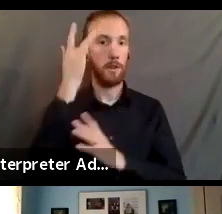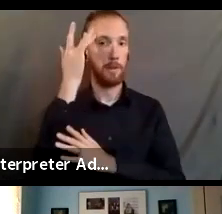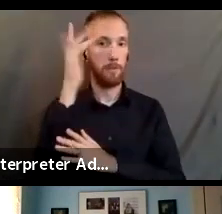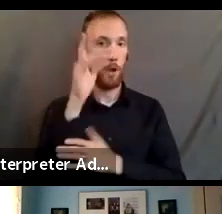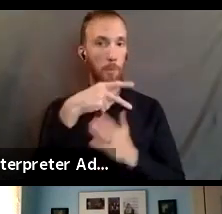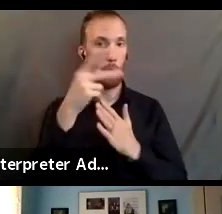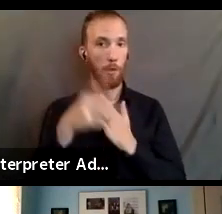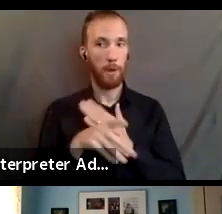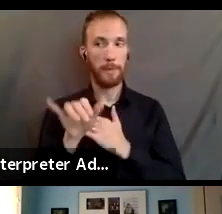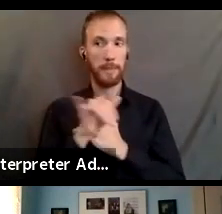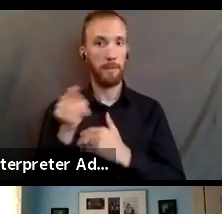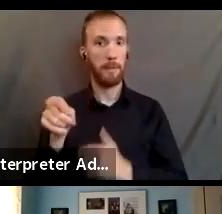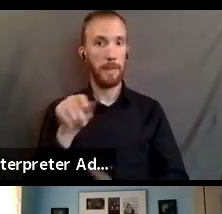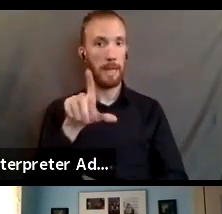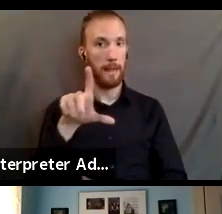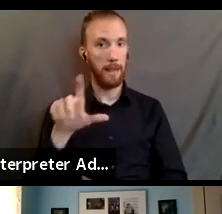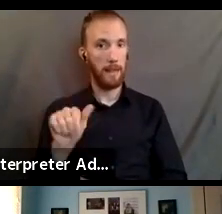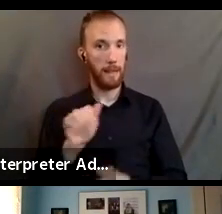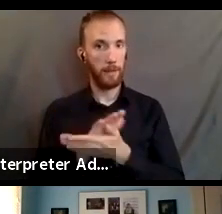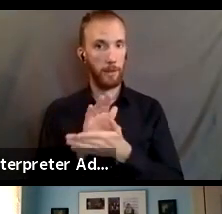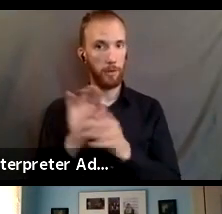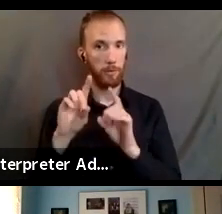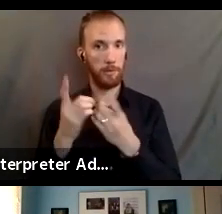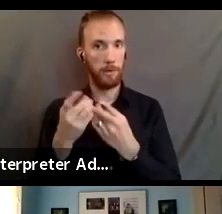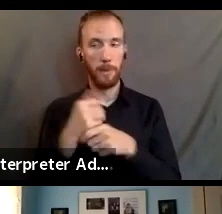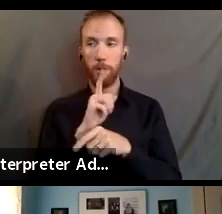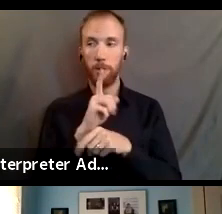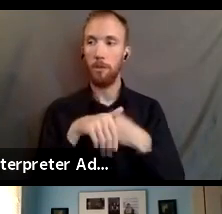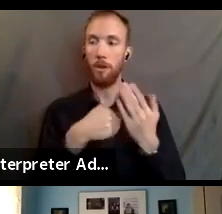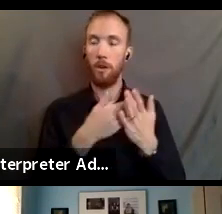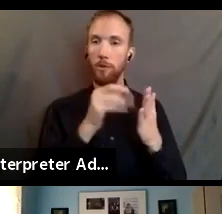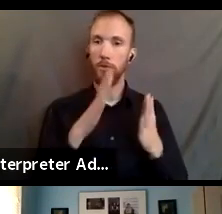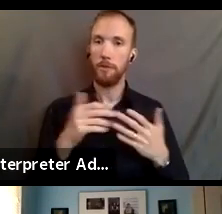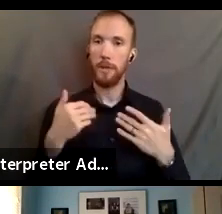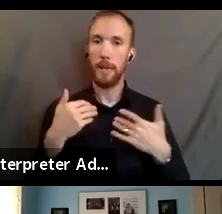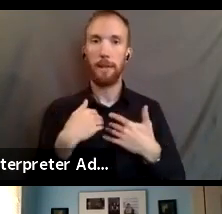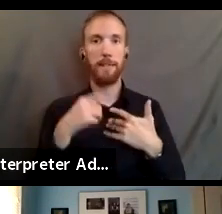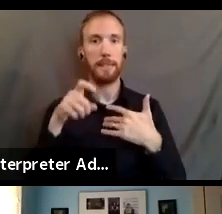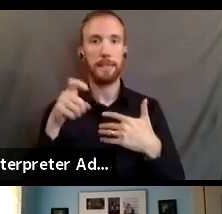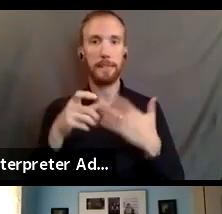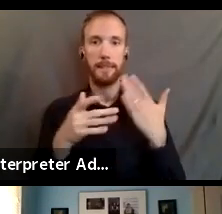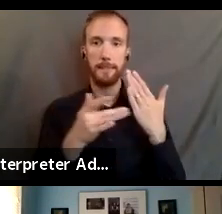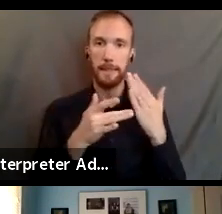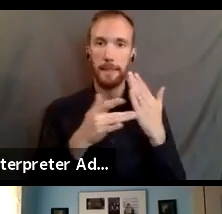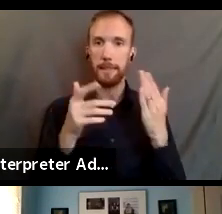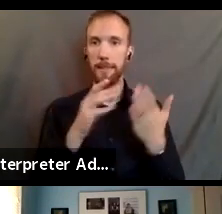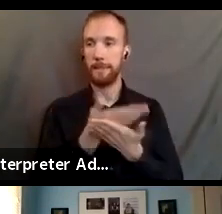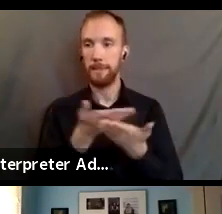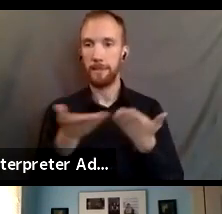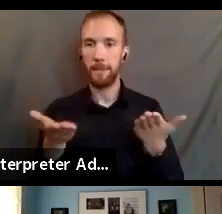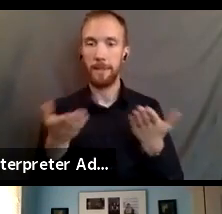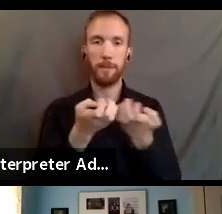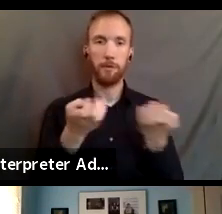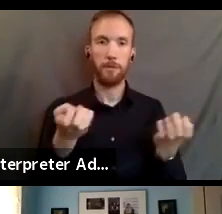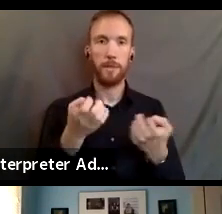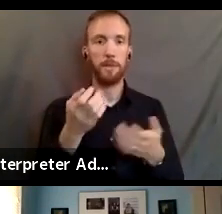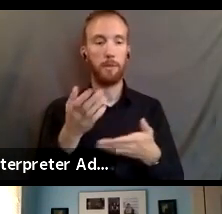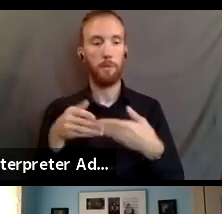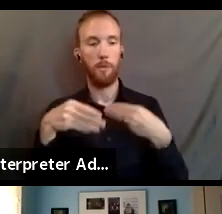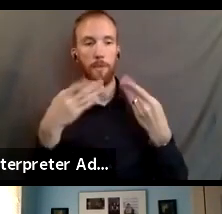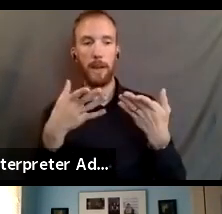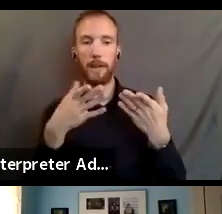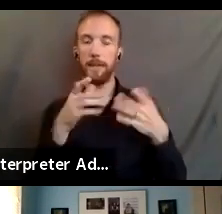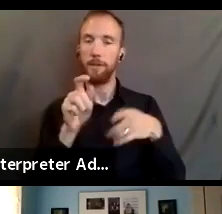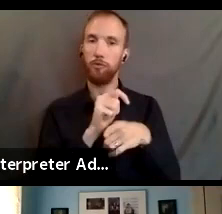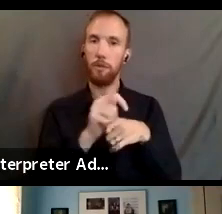ensure all families had the necessary devices and technology to provide assistance and training to parents cps